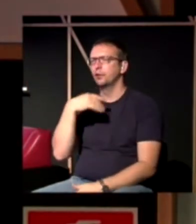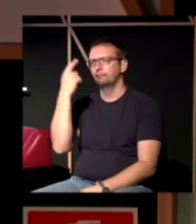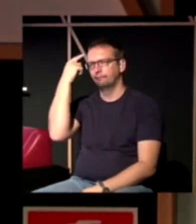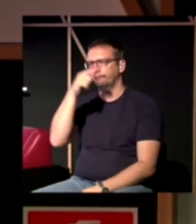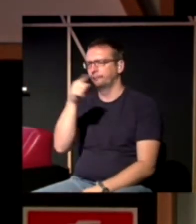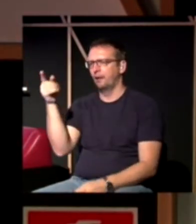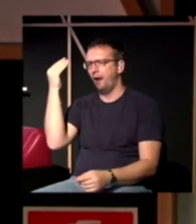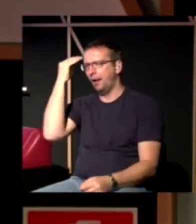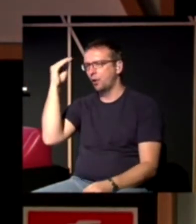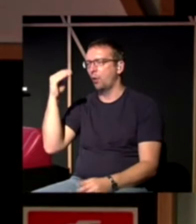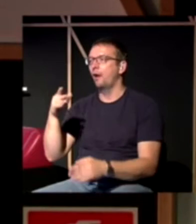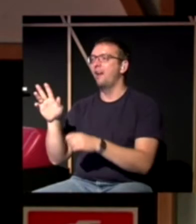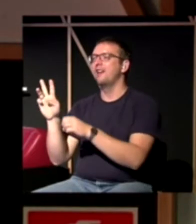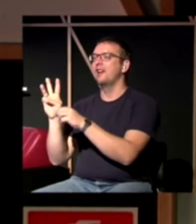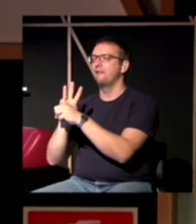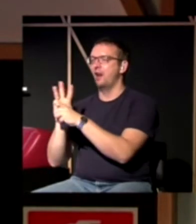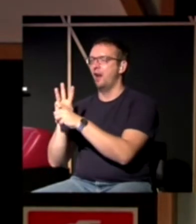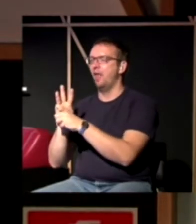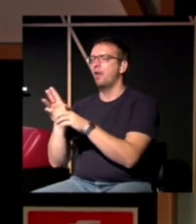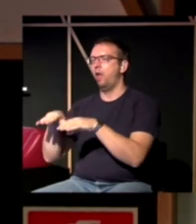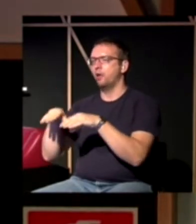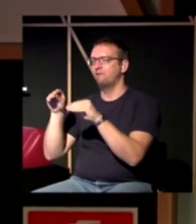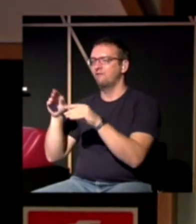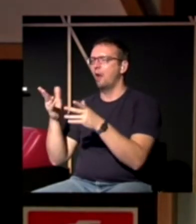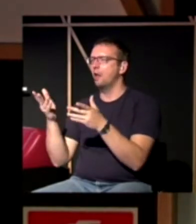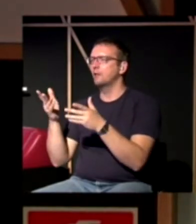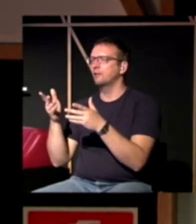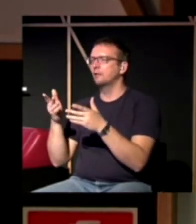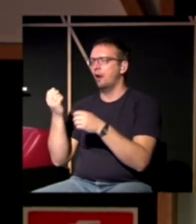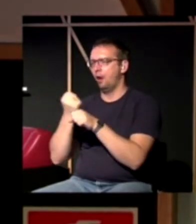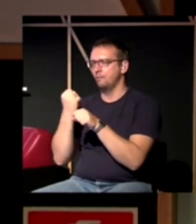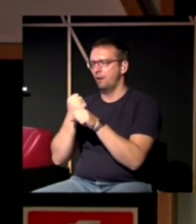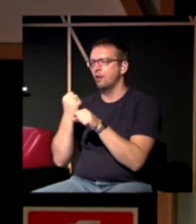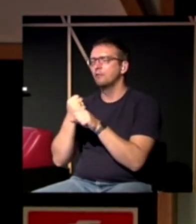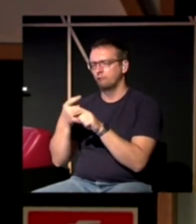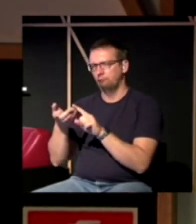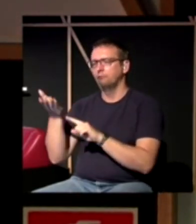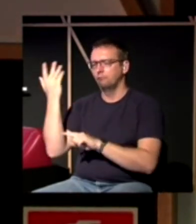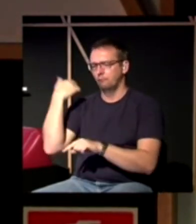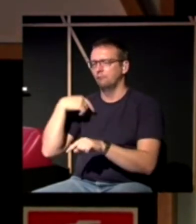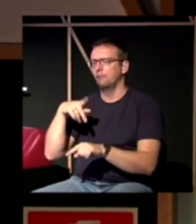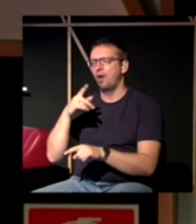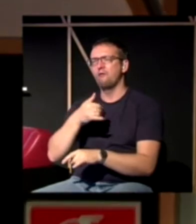years to improve accessible finals and tournaments, and that includes services such as